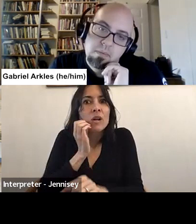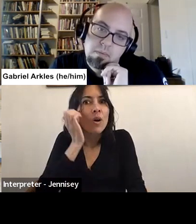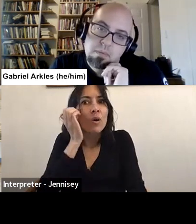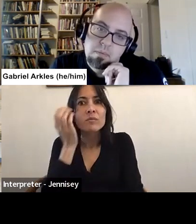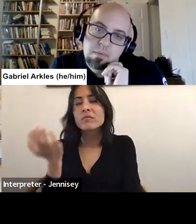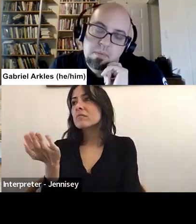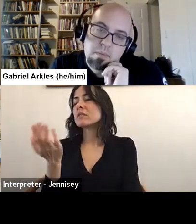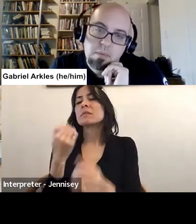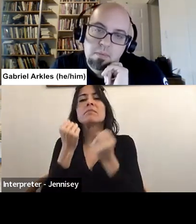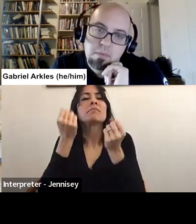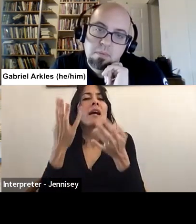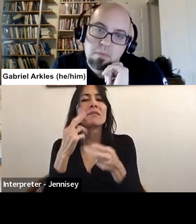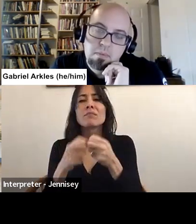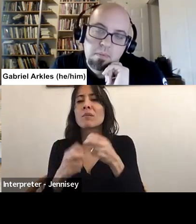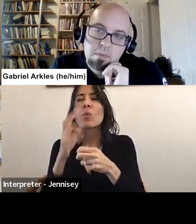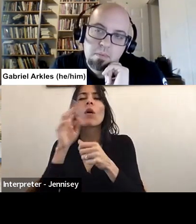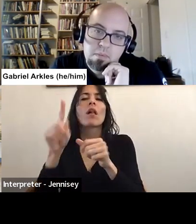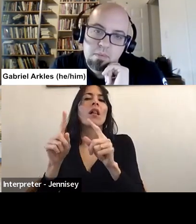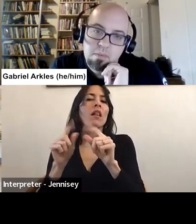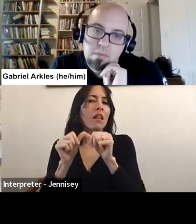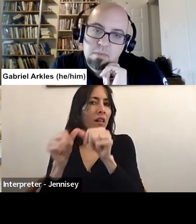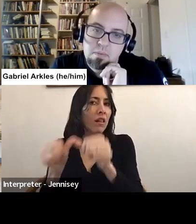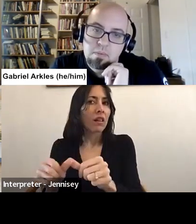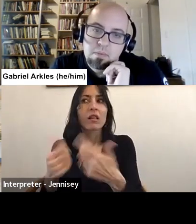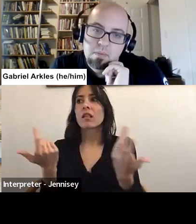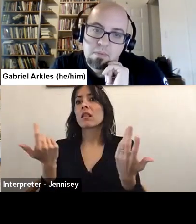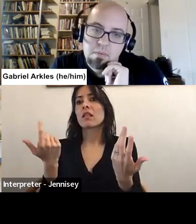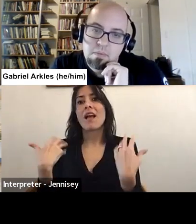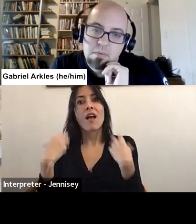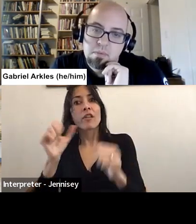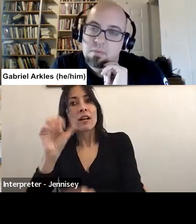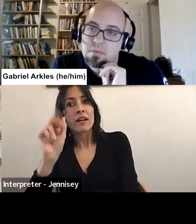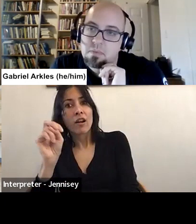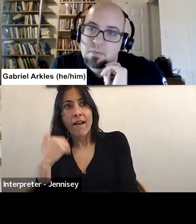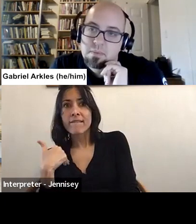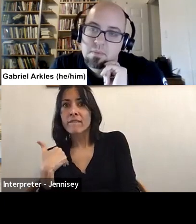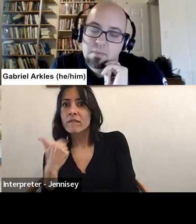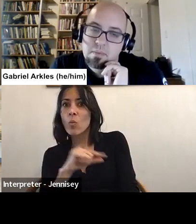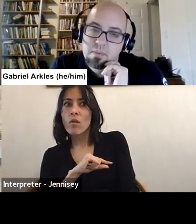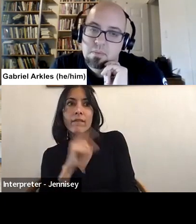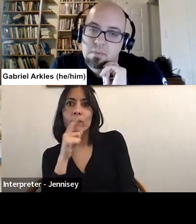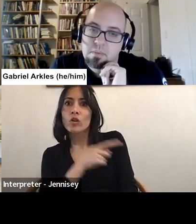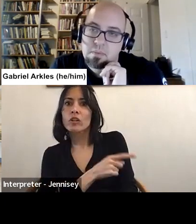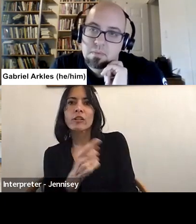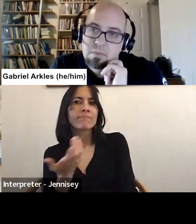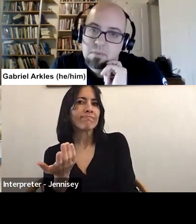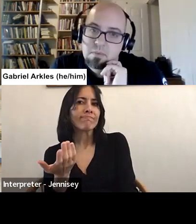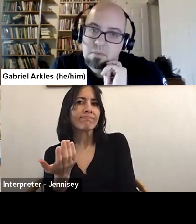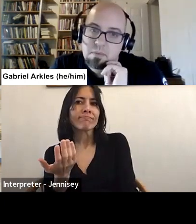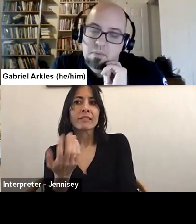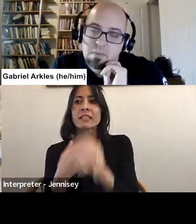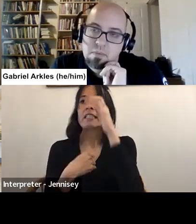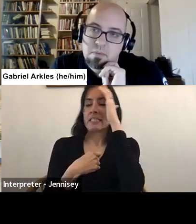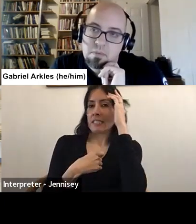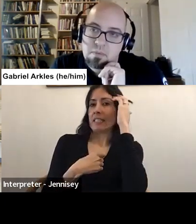many problems because this society does not believe in quality healthcare for all. We're going to have so many problems because right now I can walk out my front door